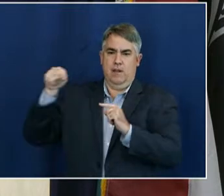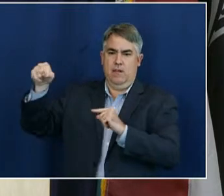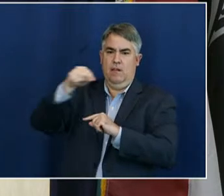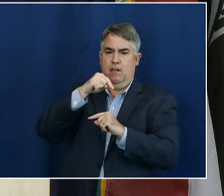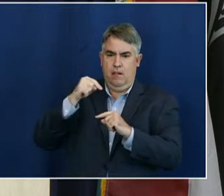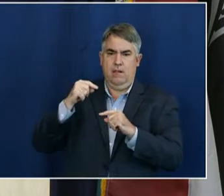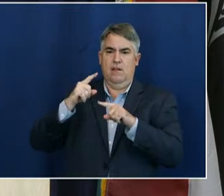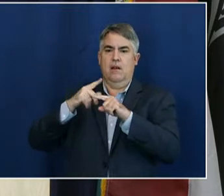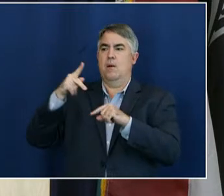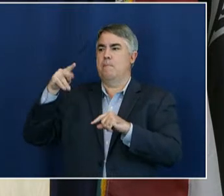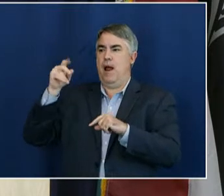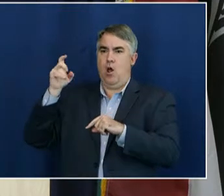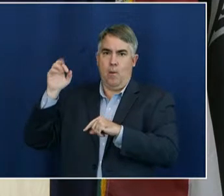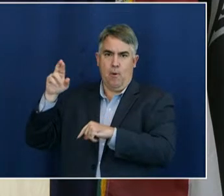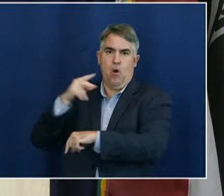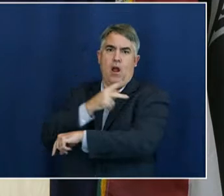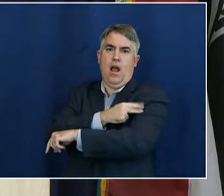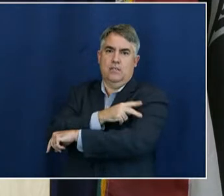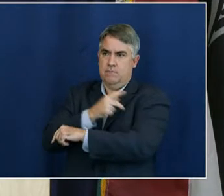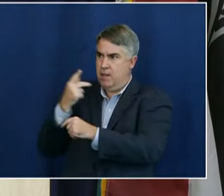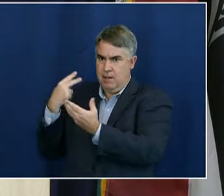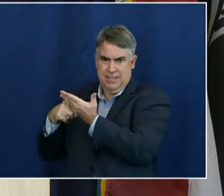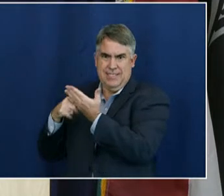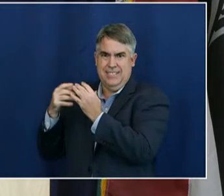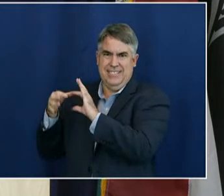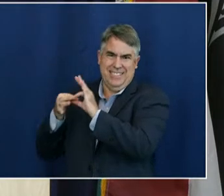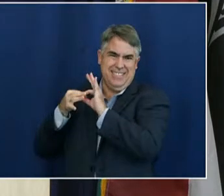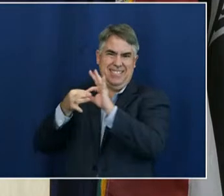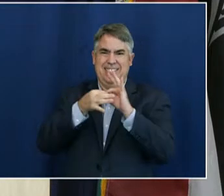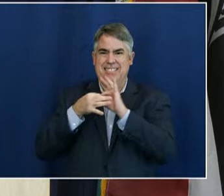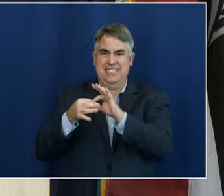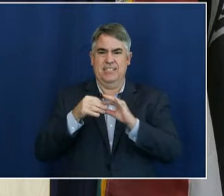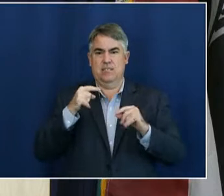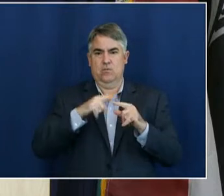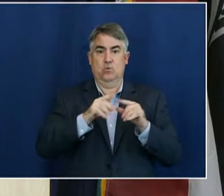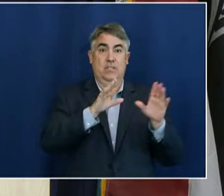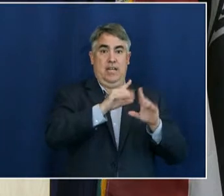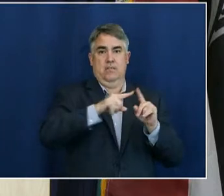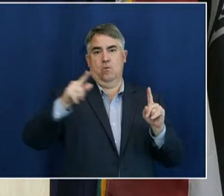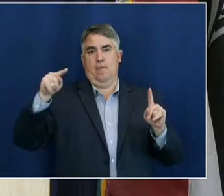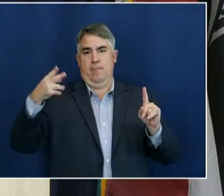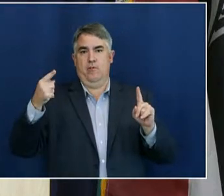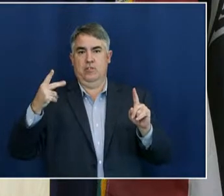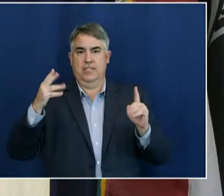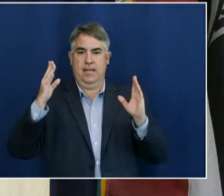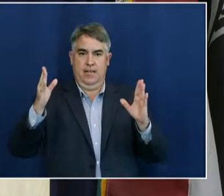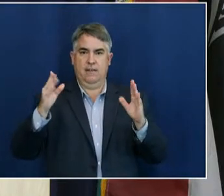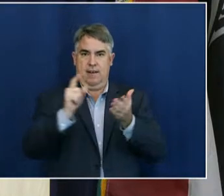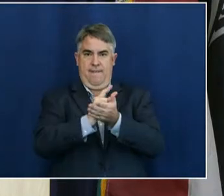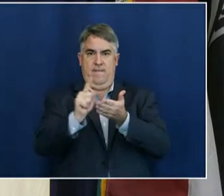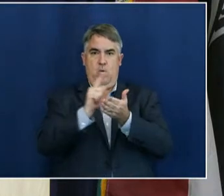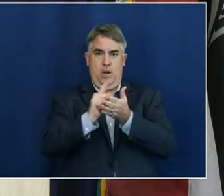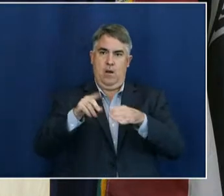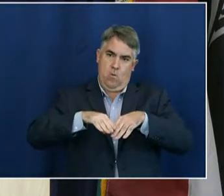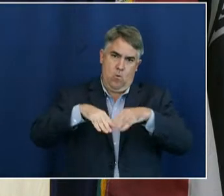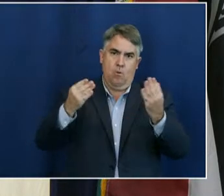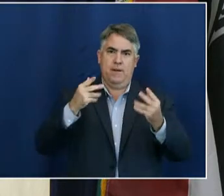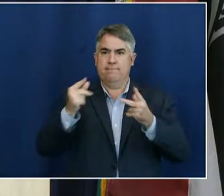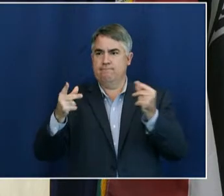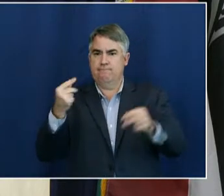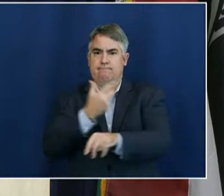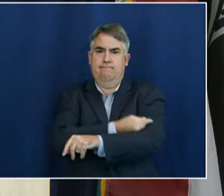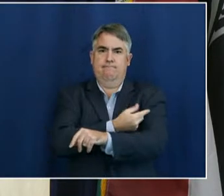will be open Sunday through Thursday, 9 a.m. to 3:30 every week. And again, appointments are